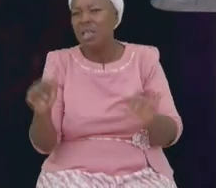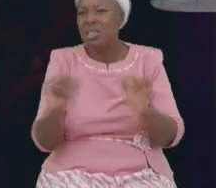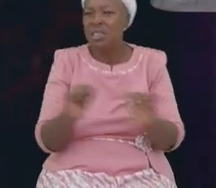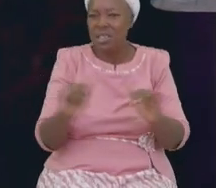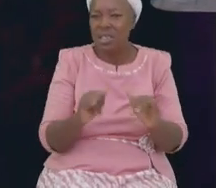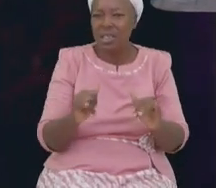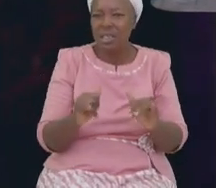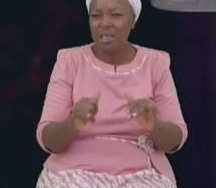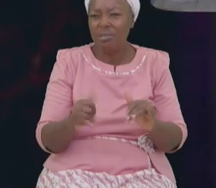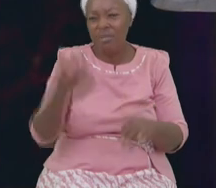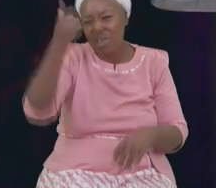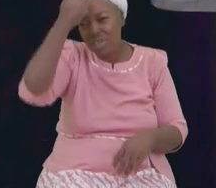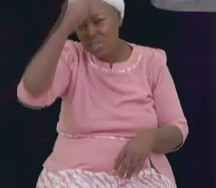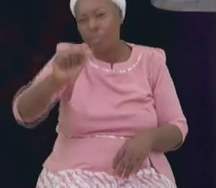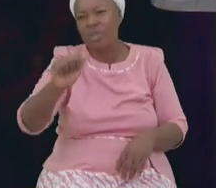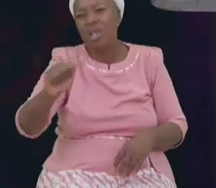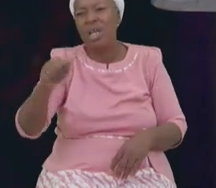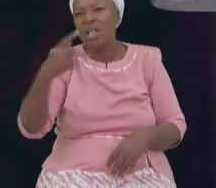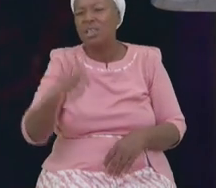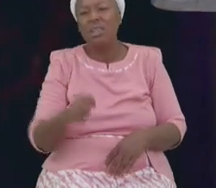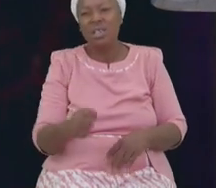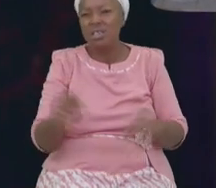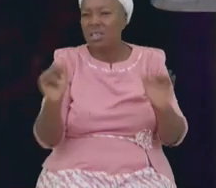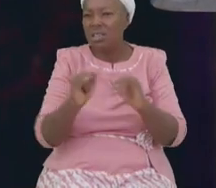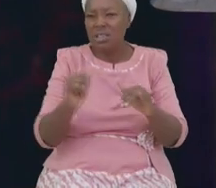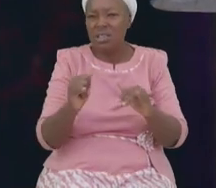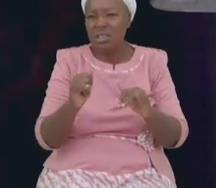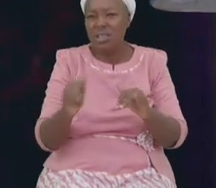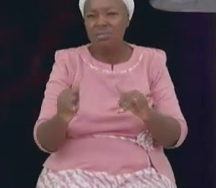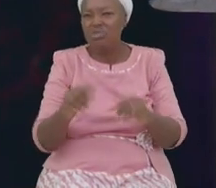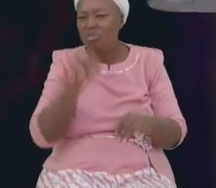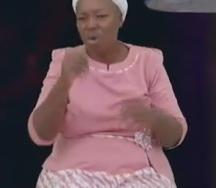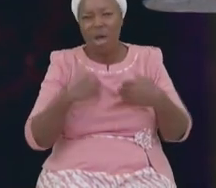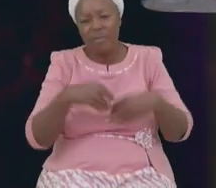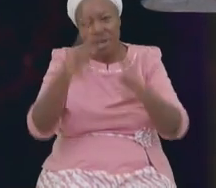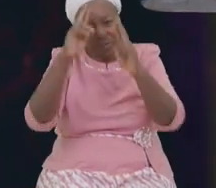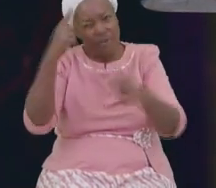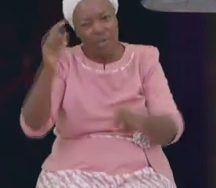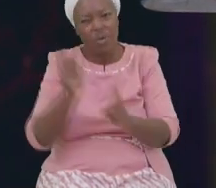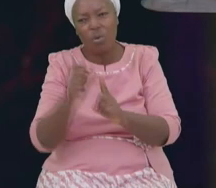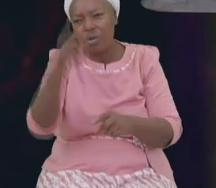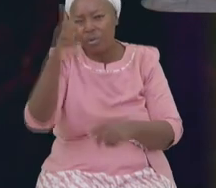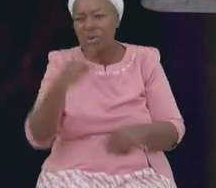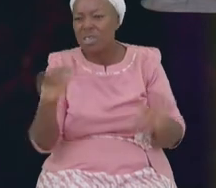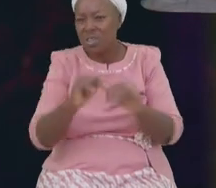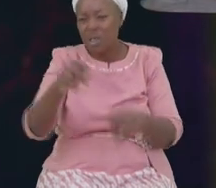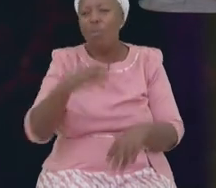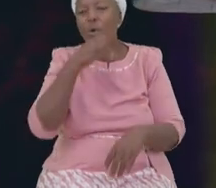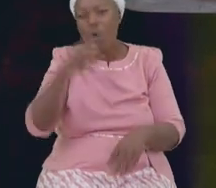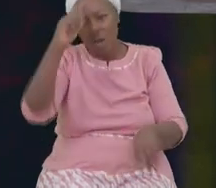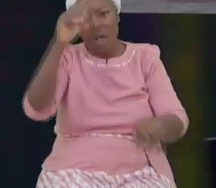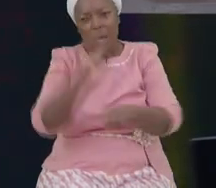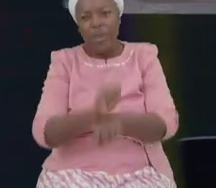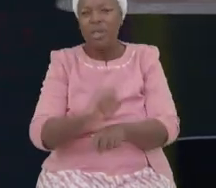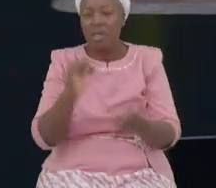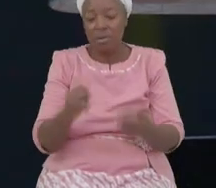same disobedience, the same disregard for the word of God, the same old habit now that you